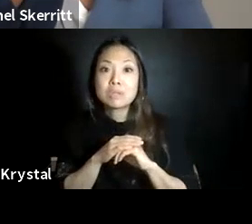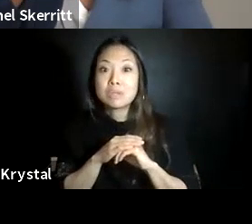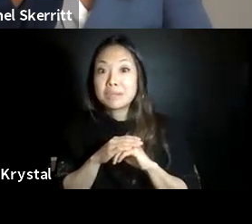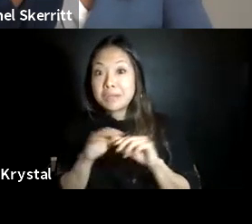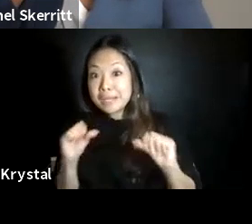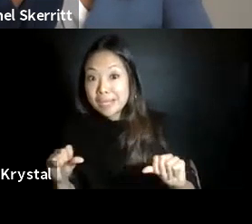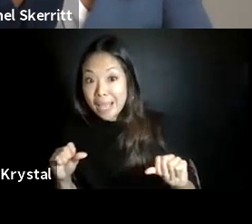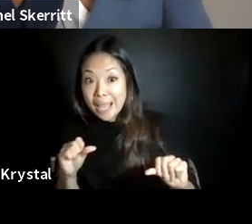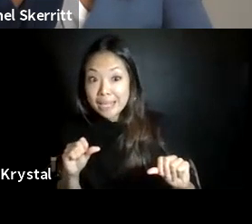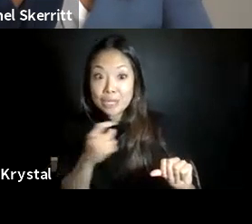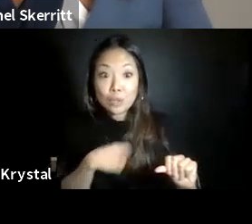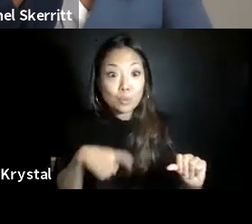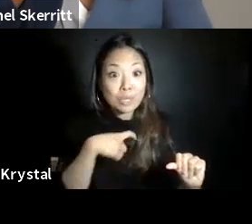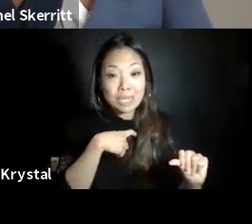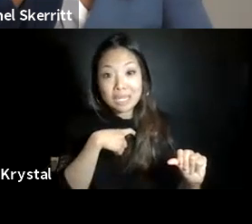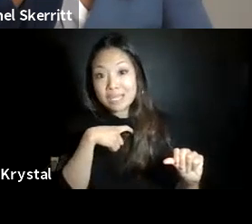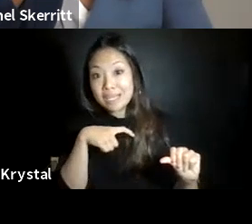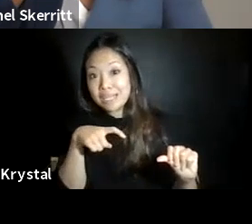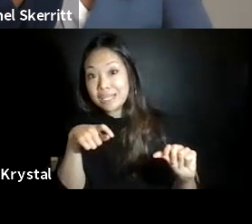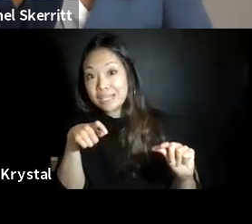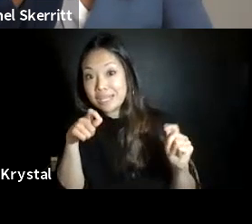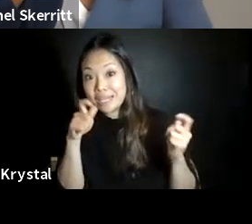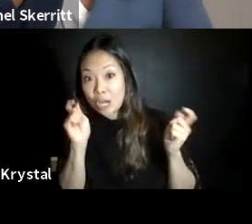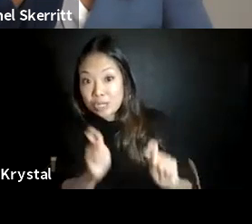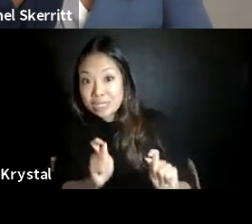get this down tonight?